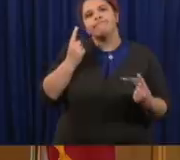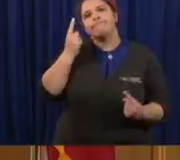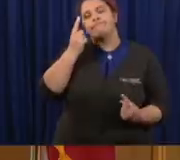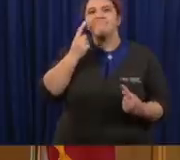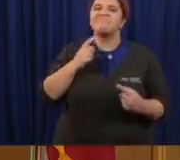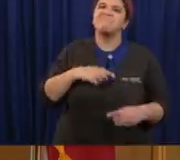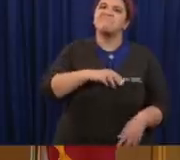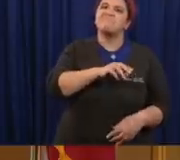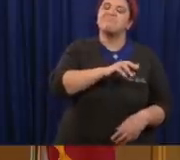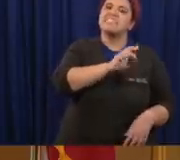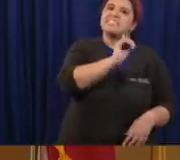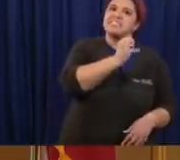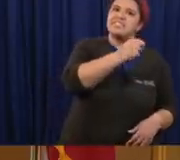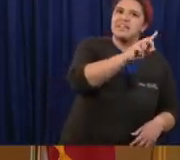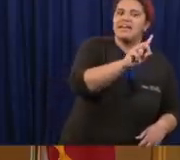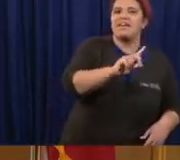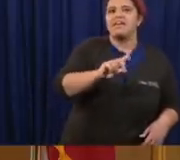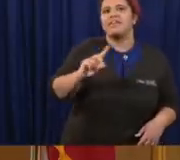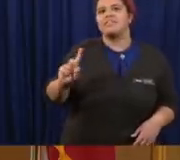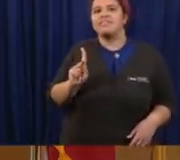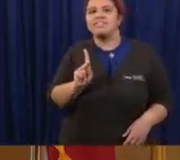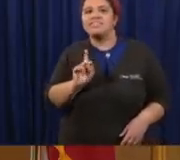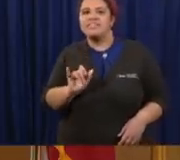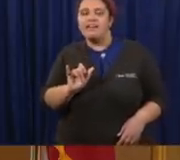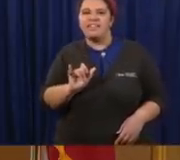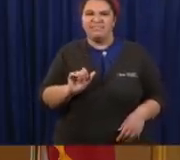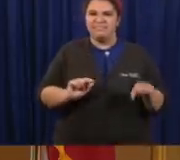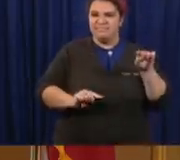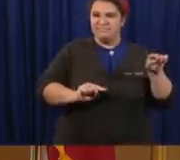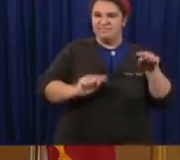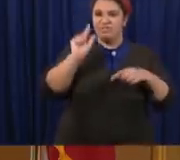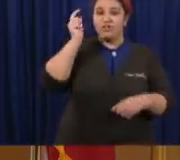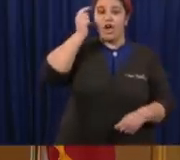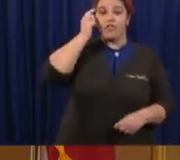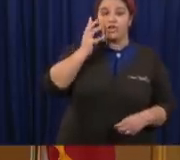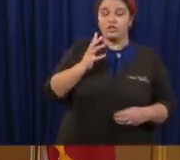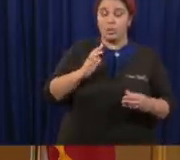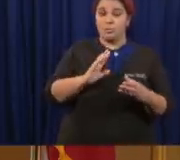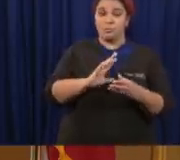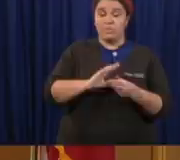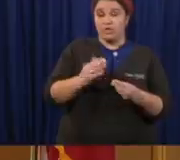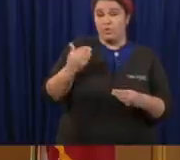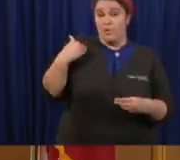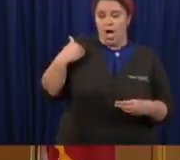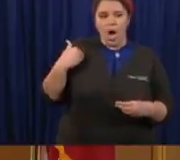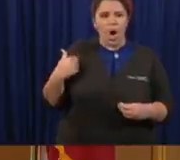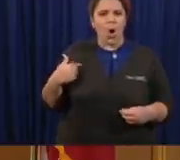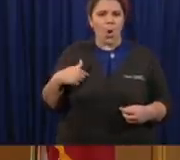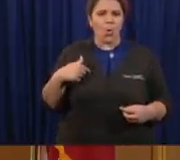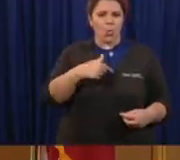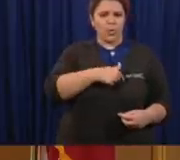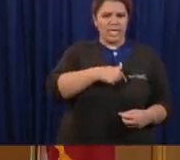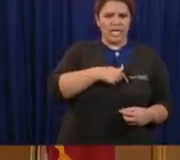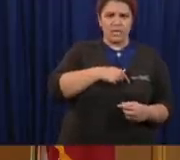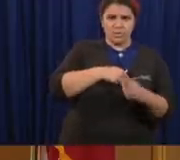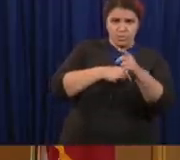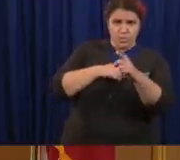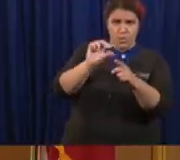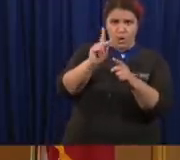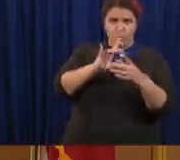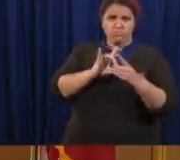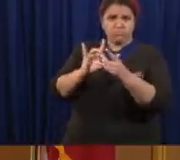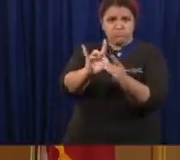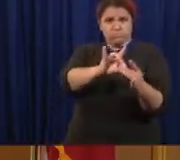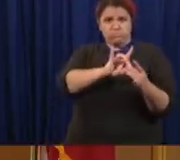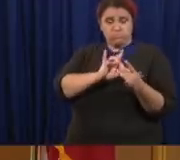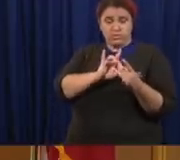Indiana and Kentucky had said that they would kind of want to coordinate. Are they also planning to open May 1? Do you know anything about that? And also,